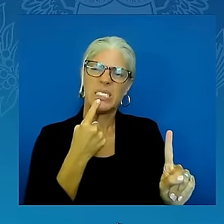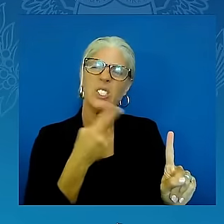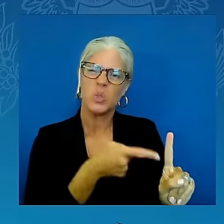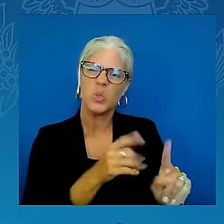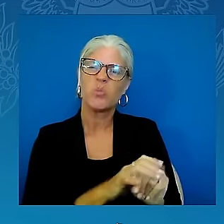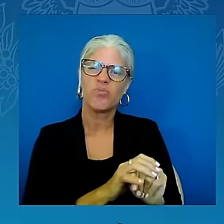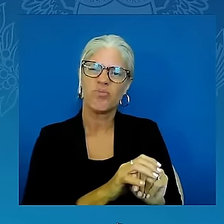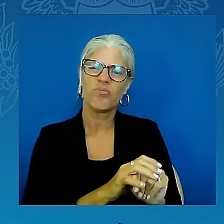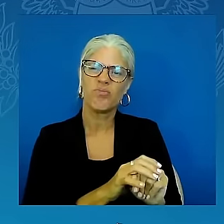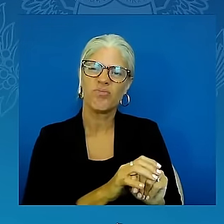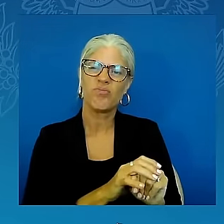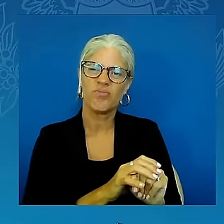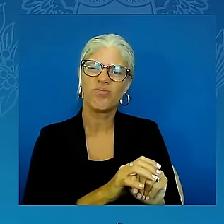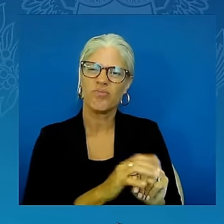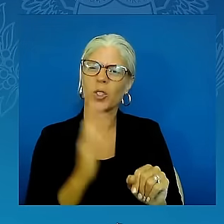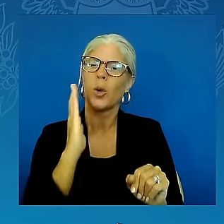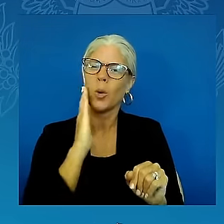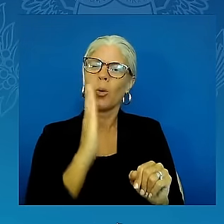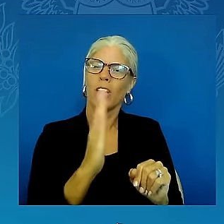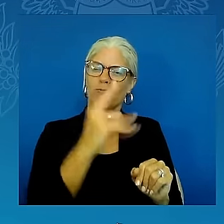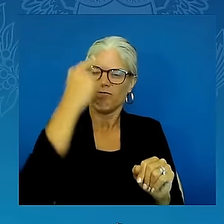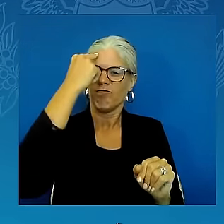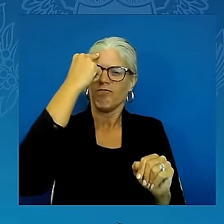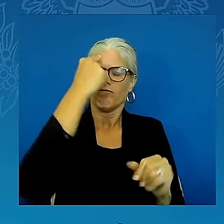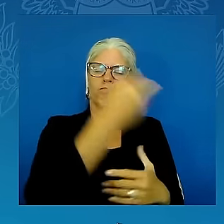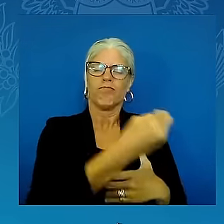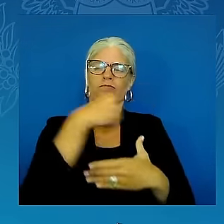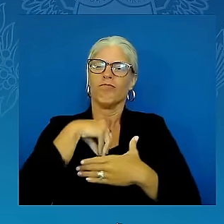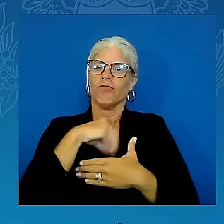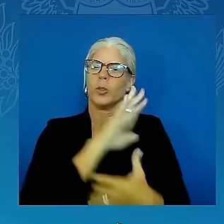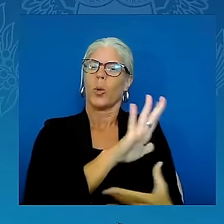that we have ahead. God bless the dear